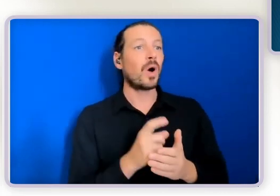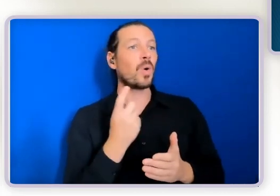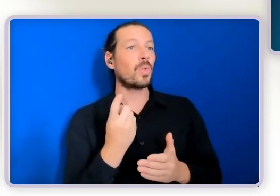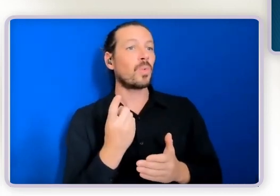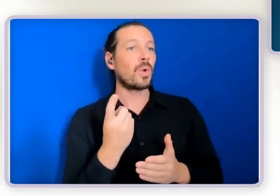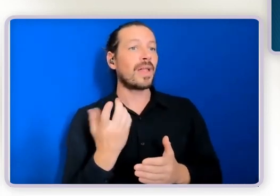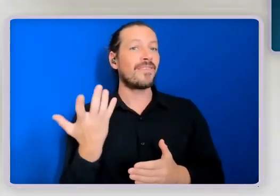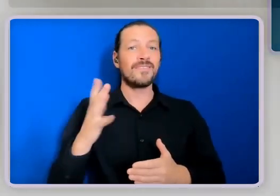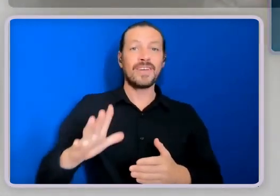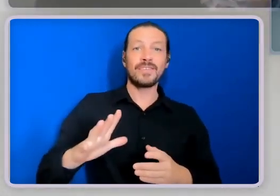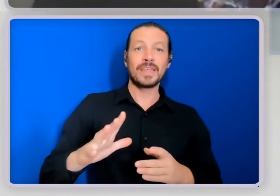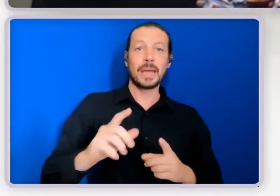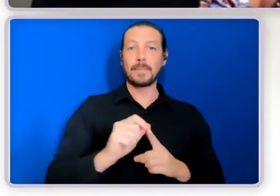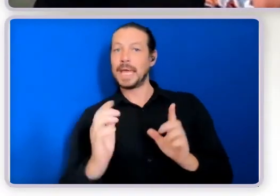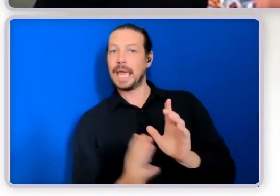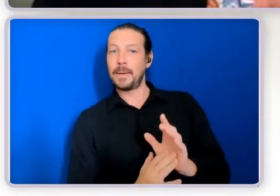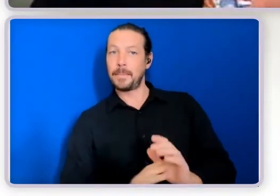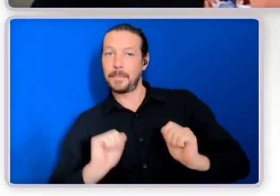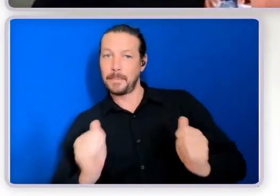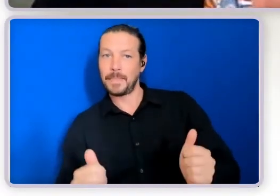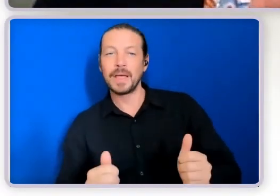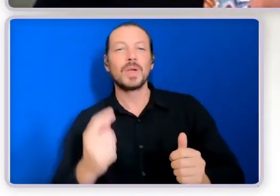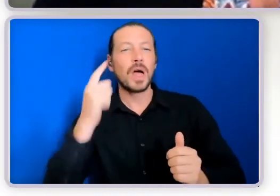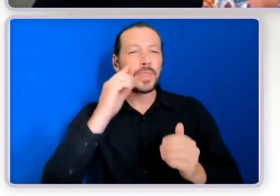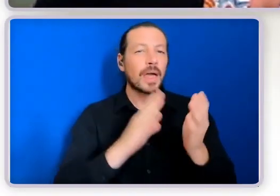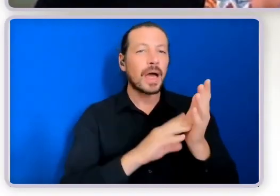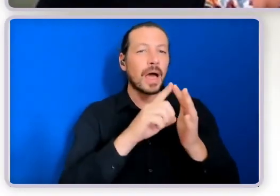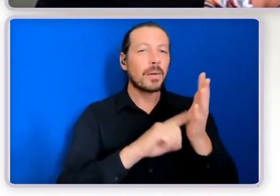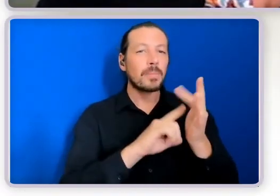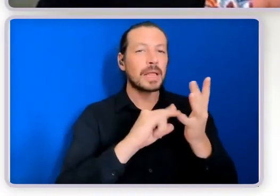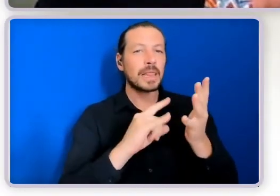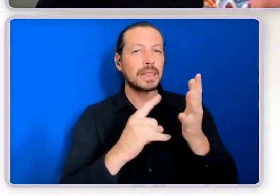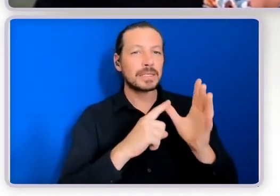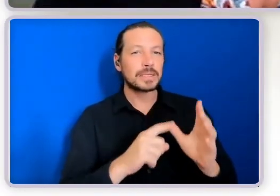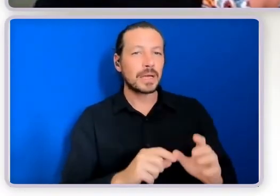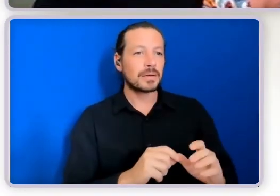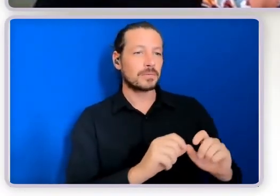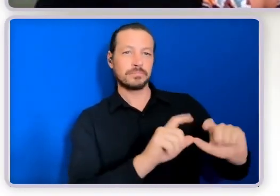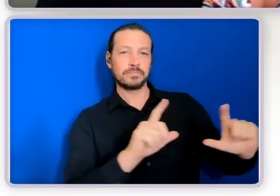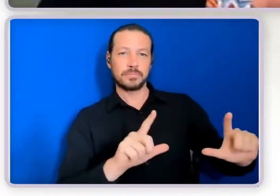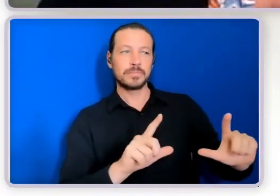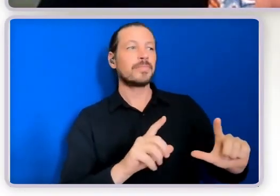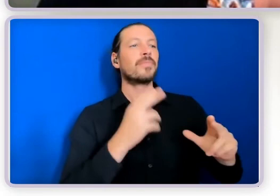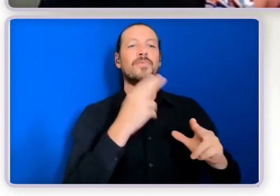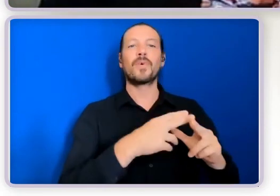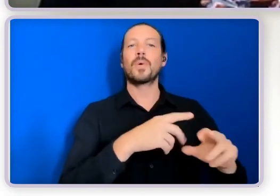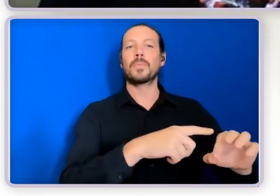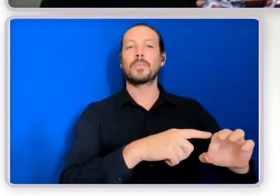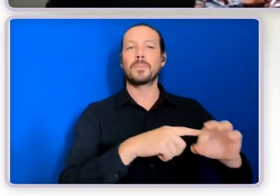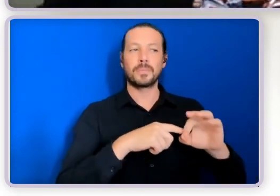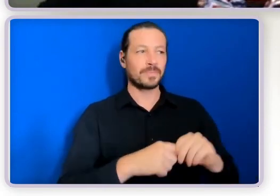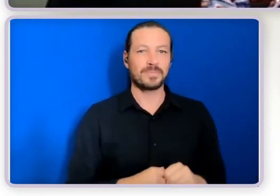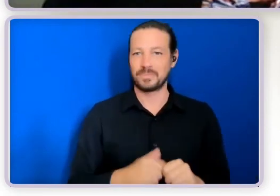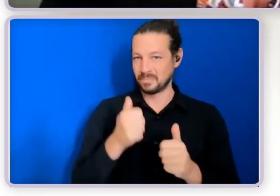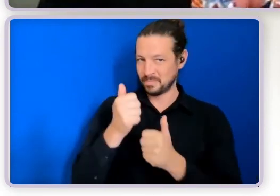So I think Melissa's going to come back. Here she is for questions. On time. Well done.